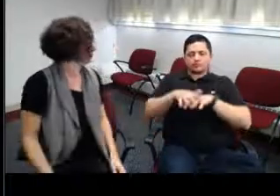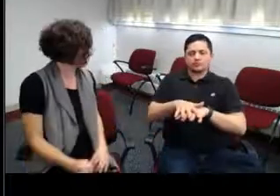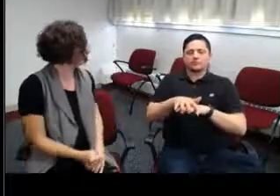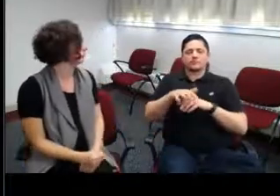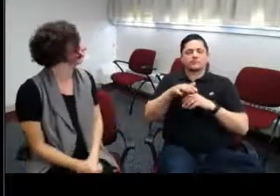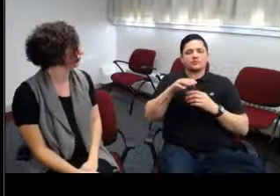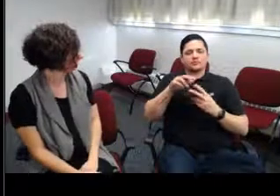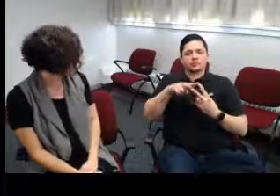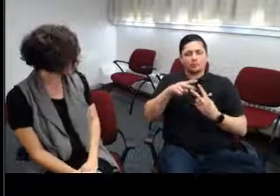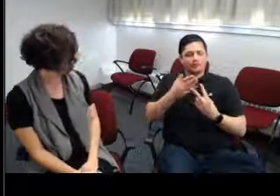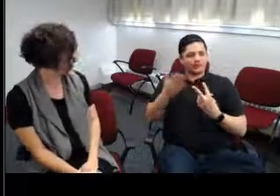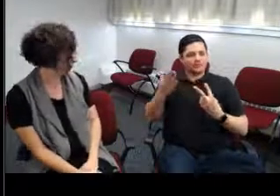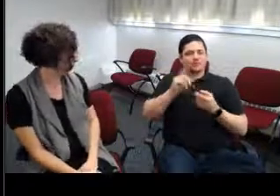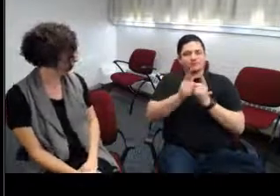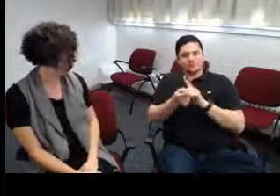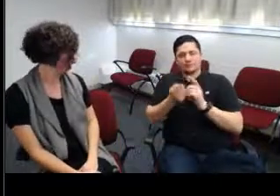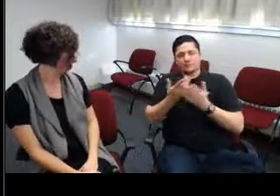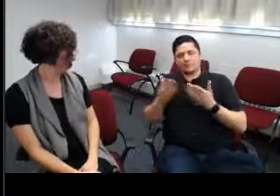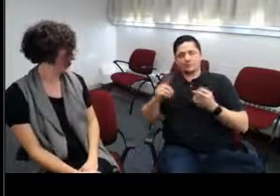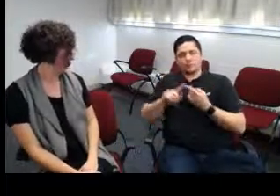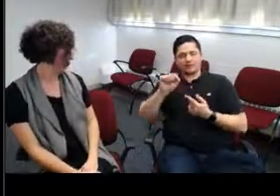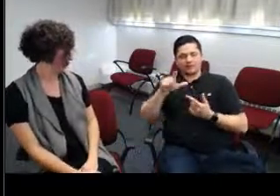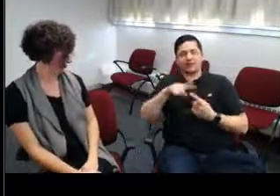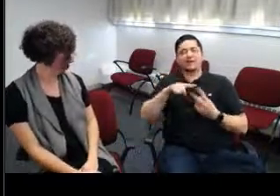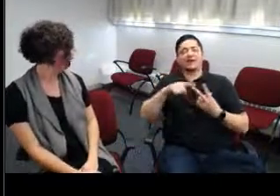with deaf folks in mind.